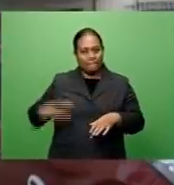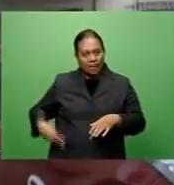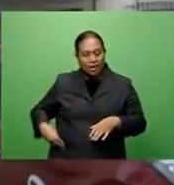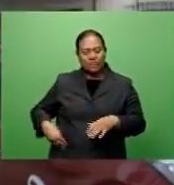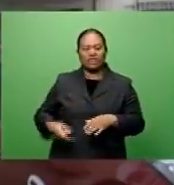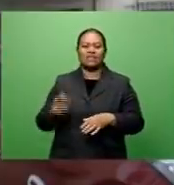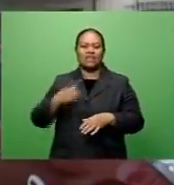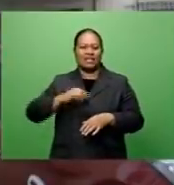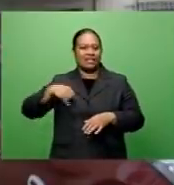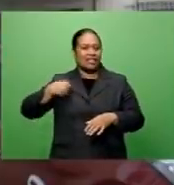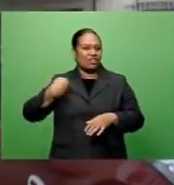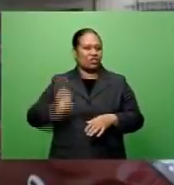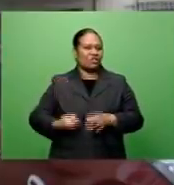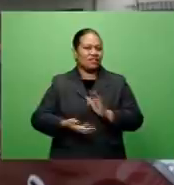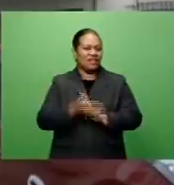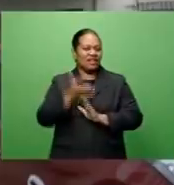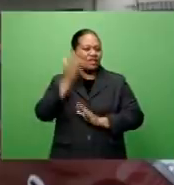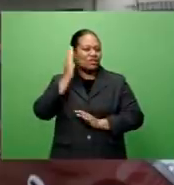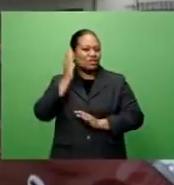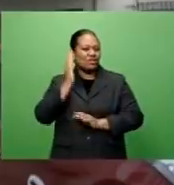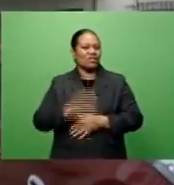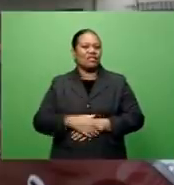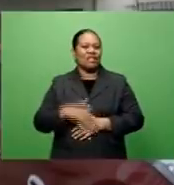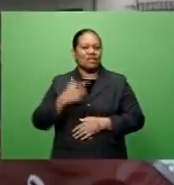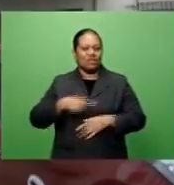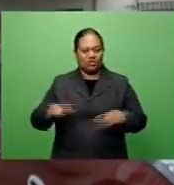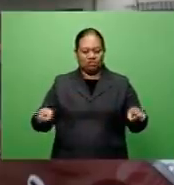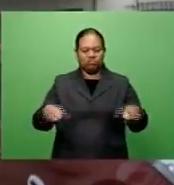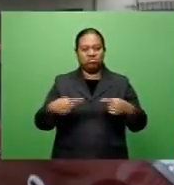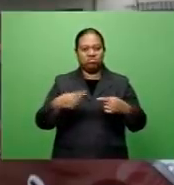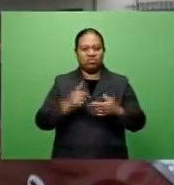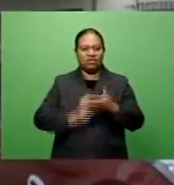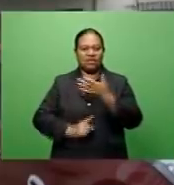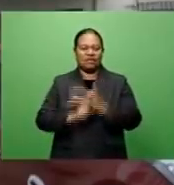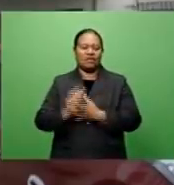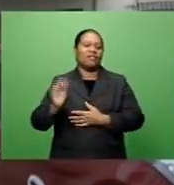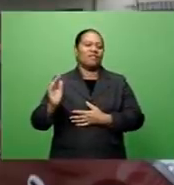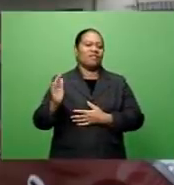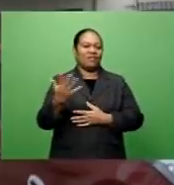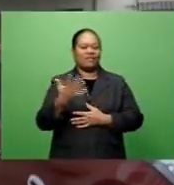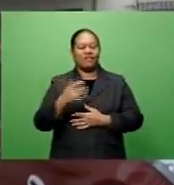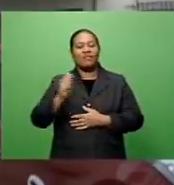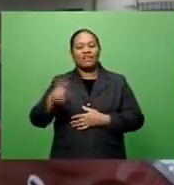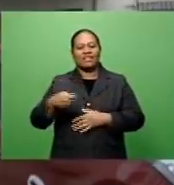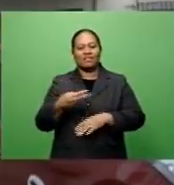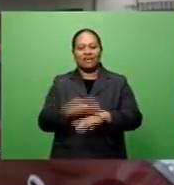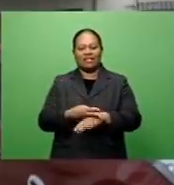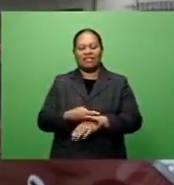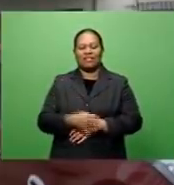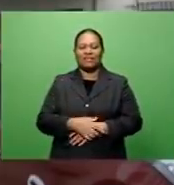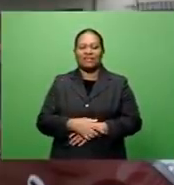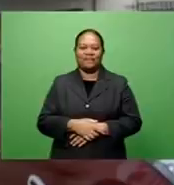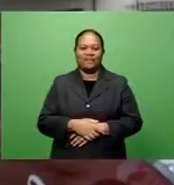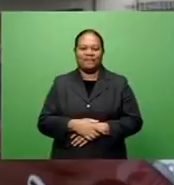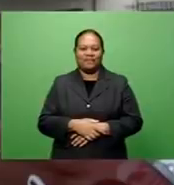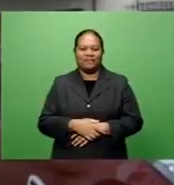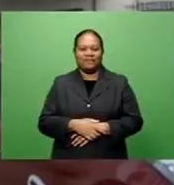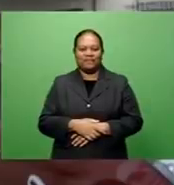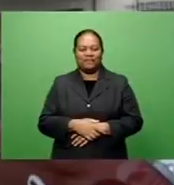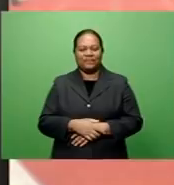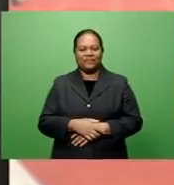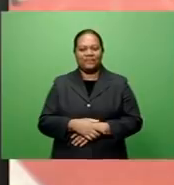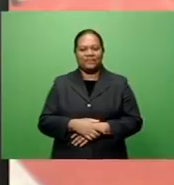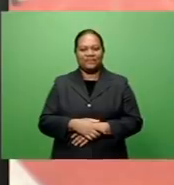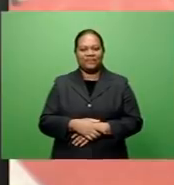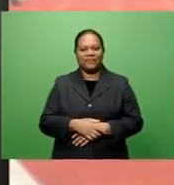and St. Joseph Secondary School battling it out on the 5th of next month. Venina Rakautonga, FBC